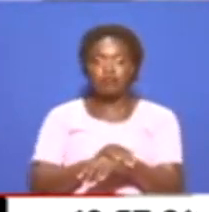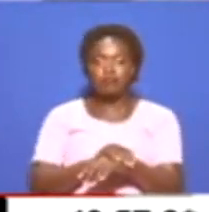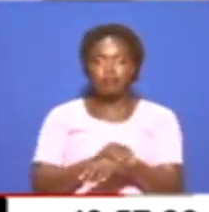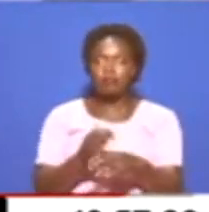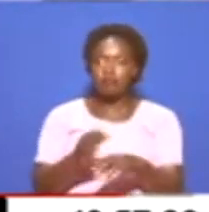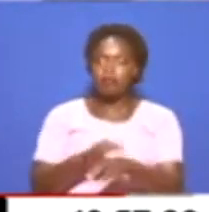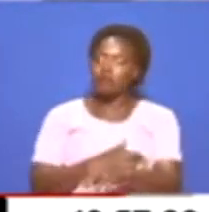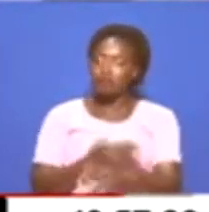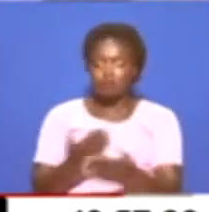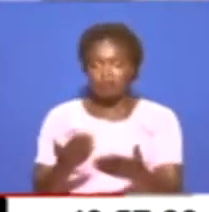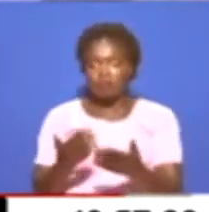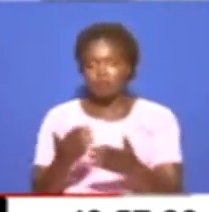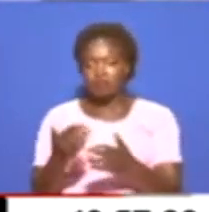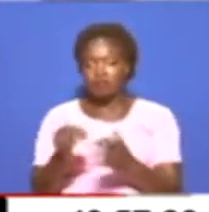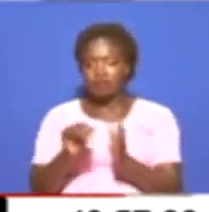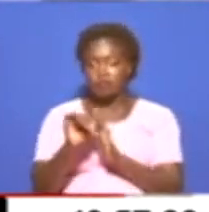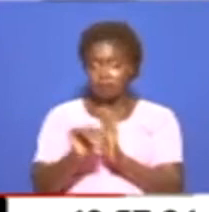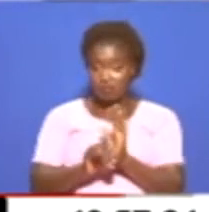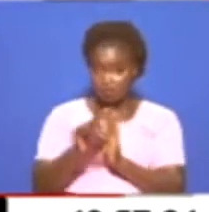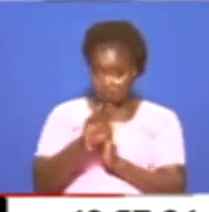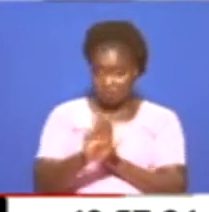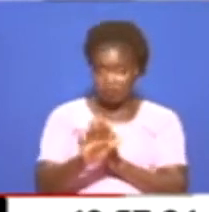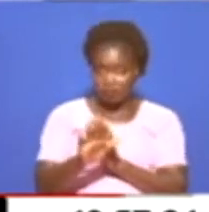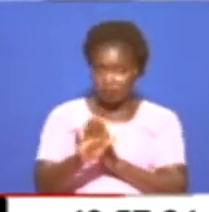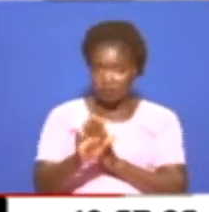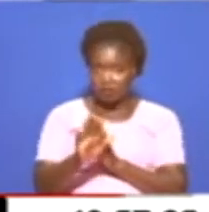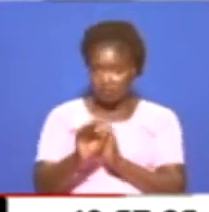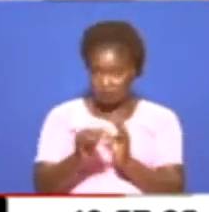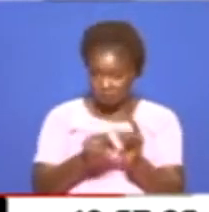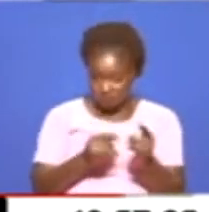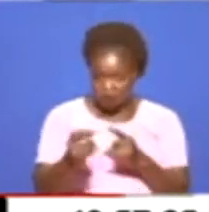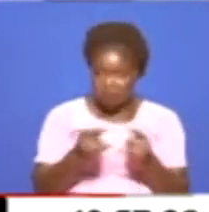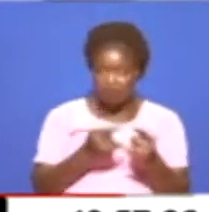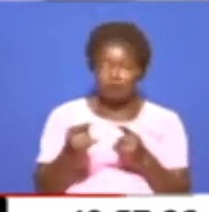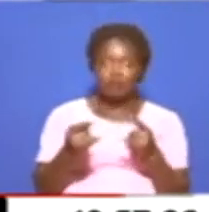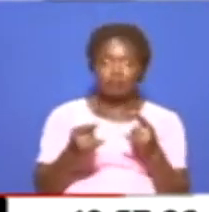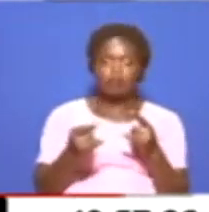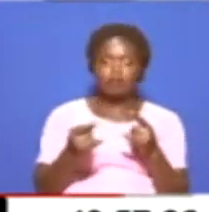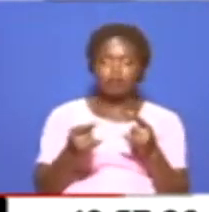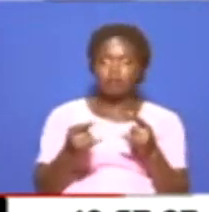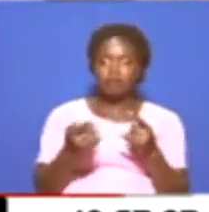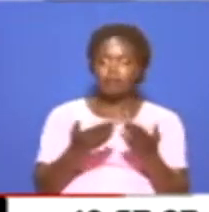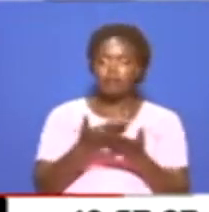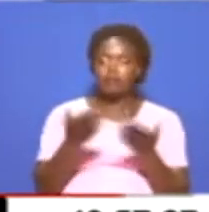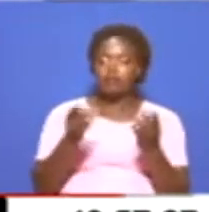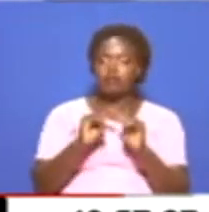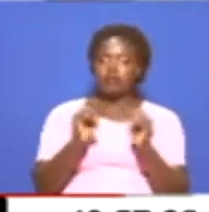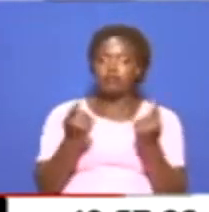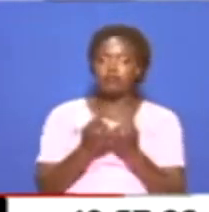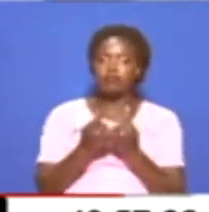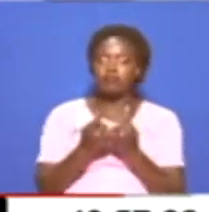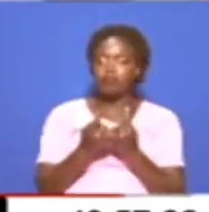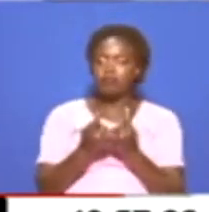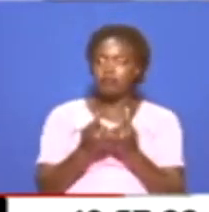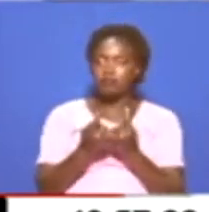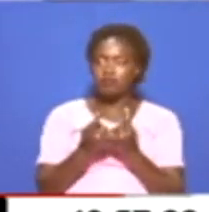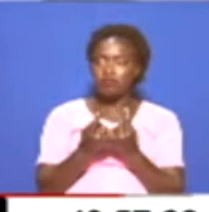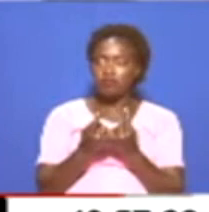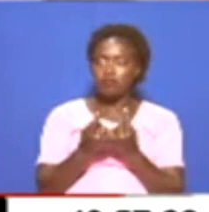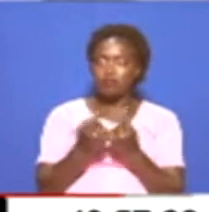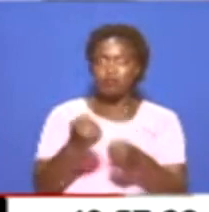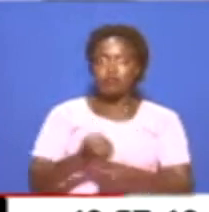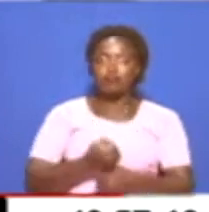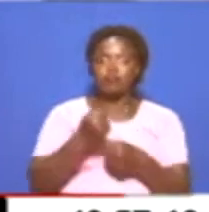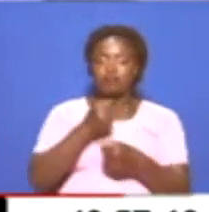thing. Yes, it's an identity. In any event, we should strive for these tribes to be one of our strengths, not